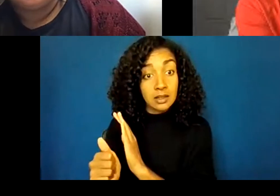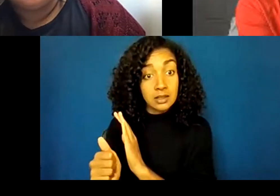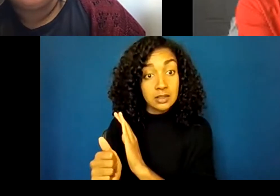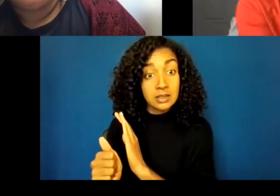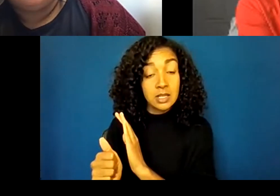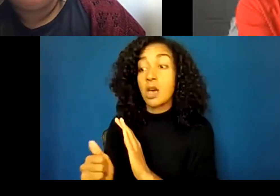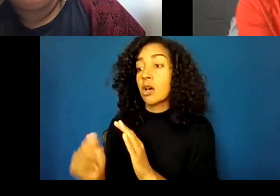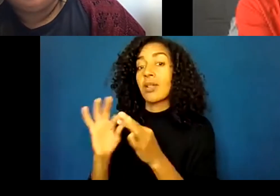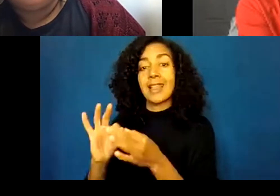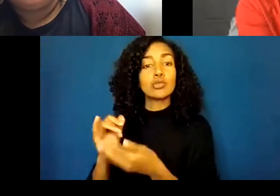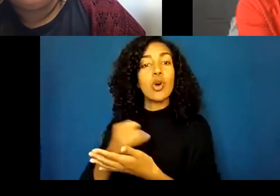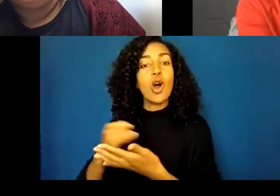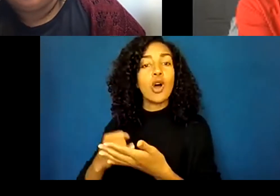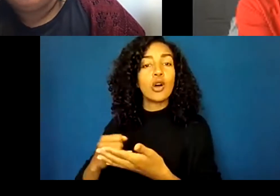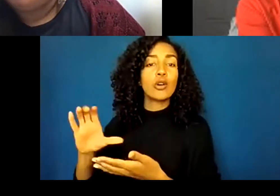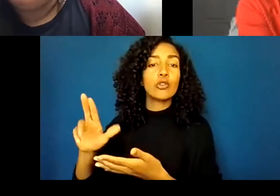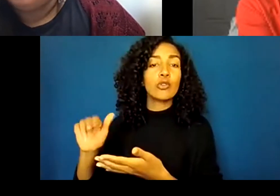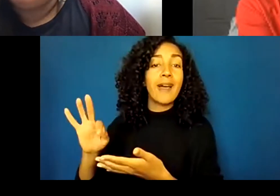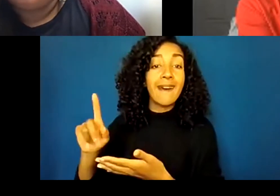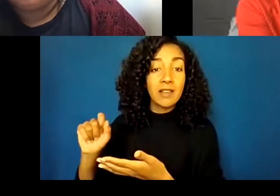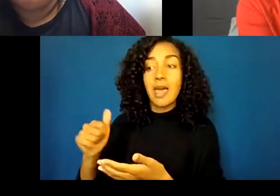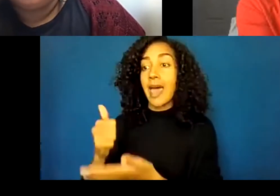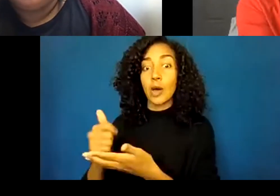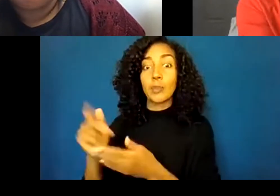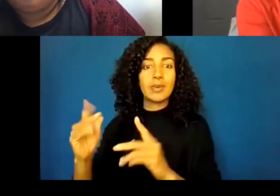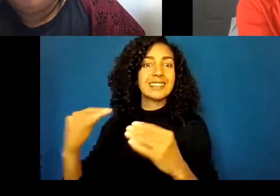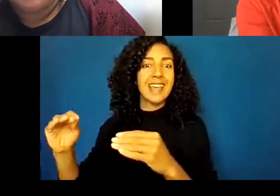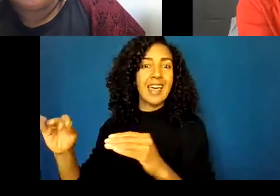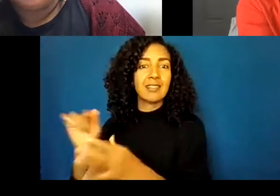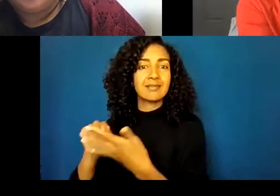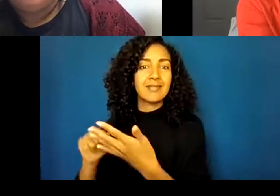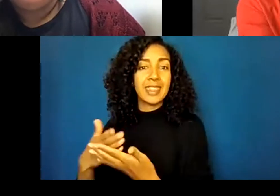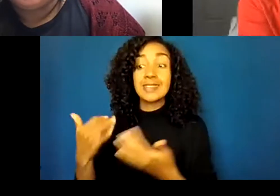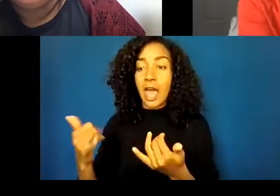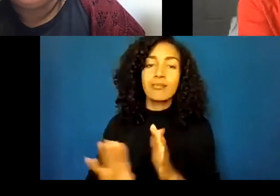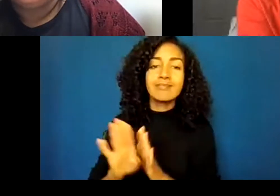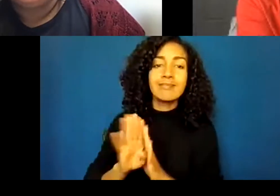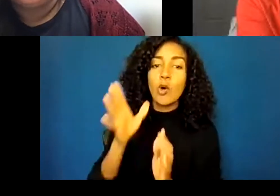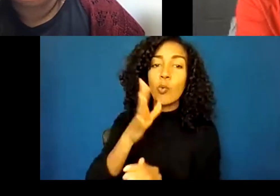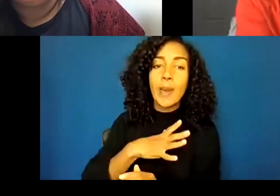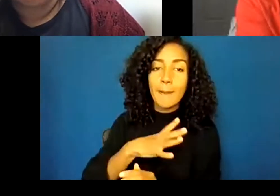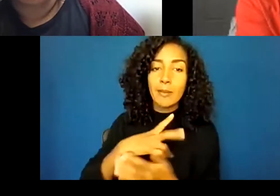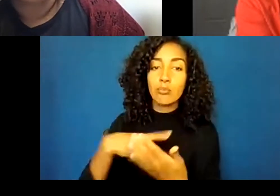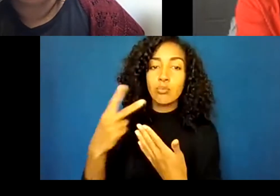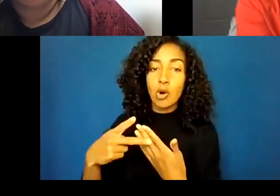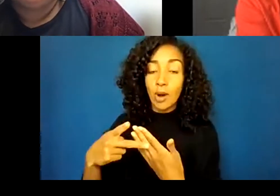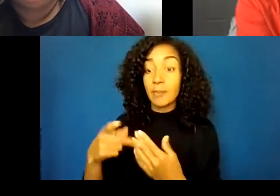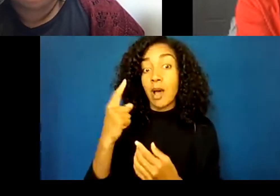sell it. And so now they're developing a women's program, and that program is also going to have advocacy skills attached to